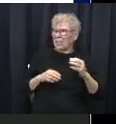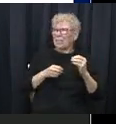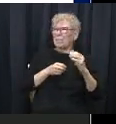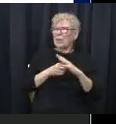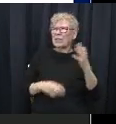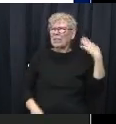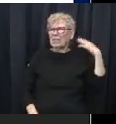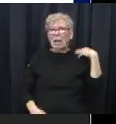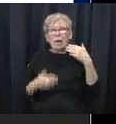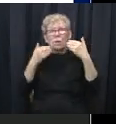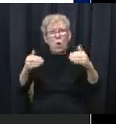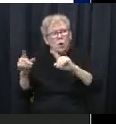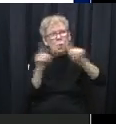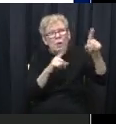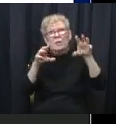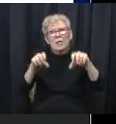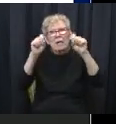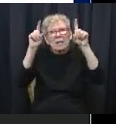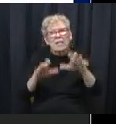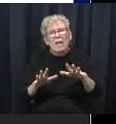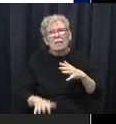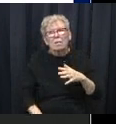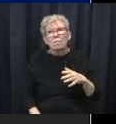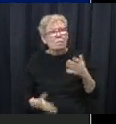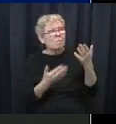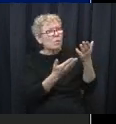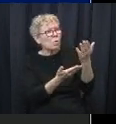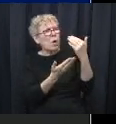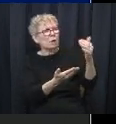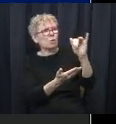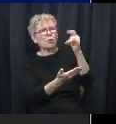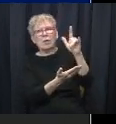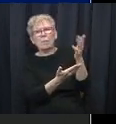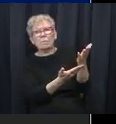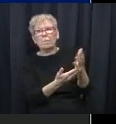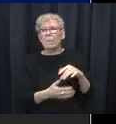Thank you, Governor. Great points. Next slide.